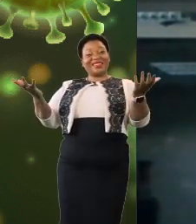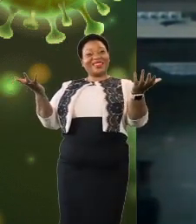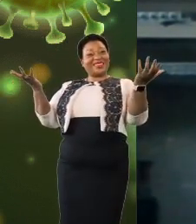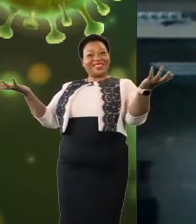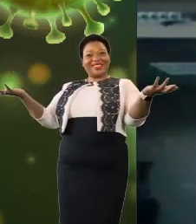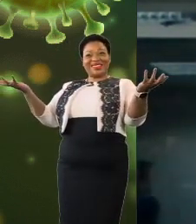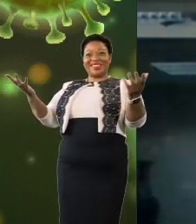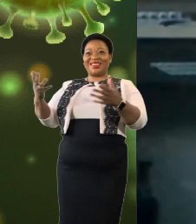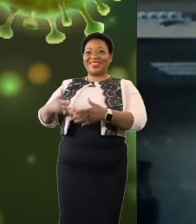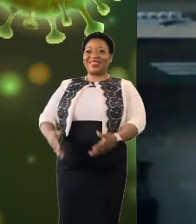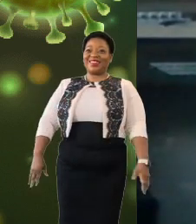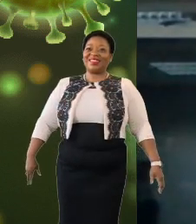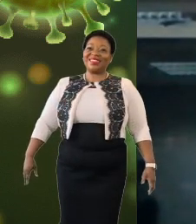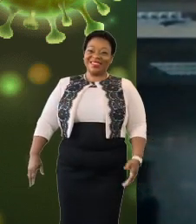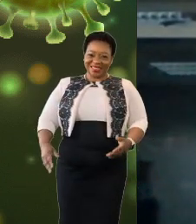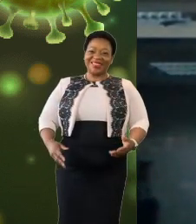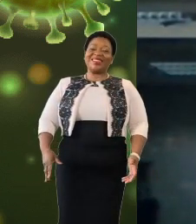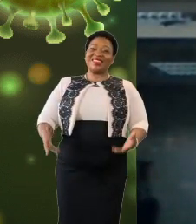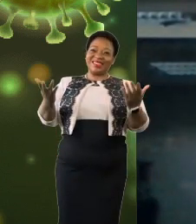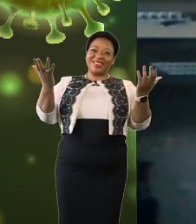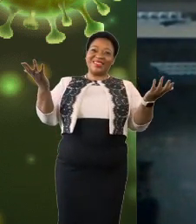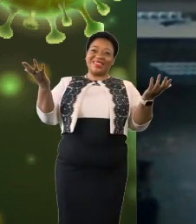you online?